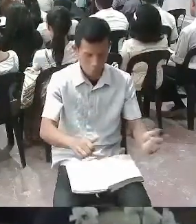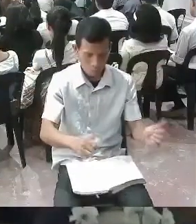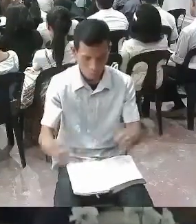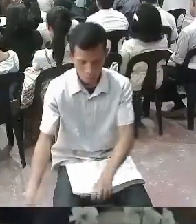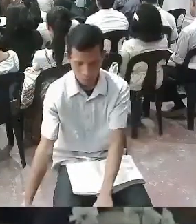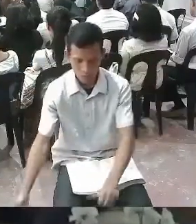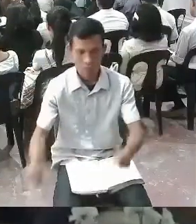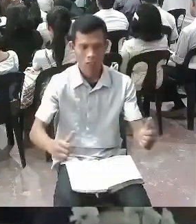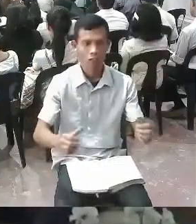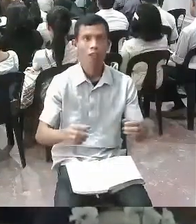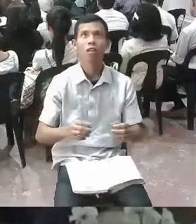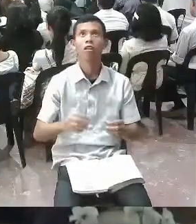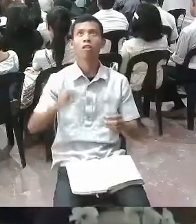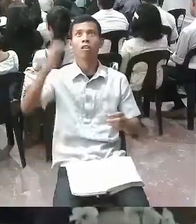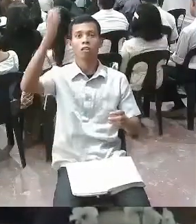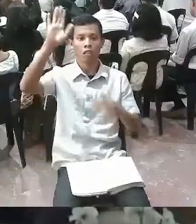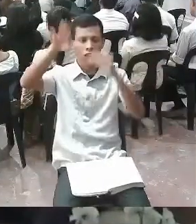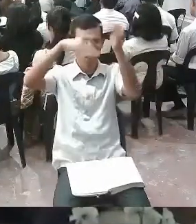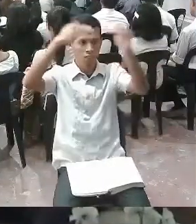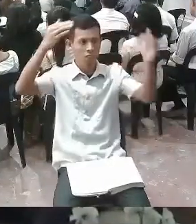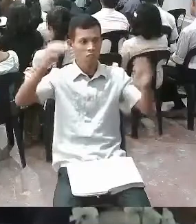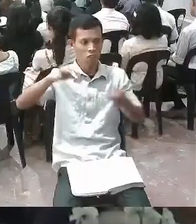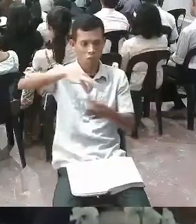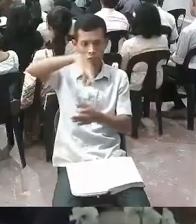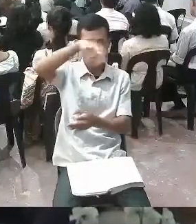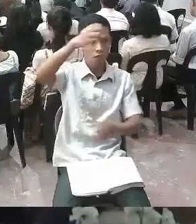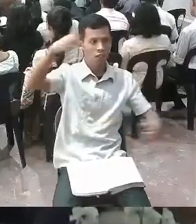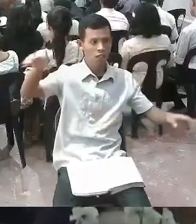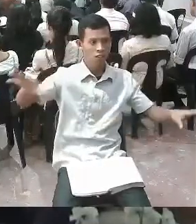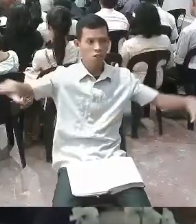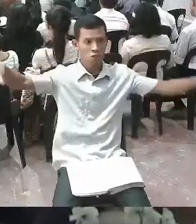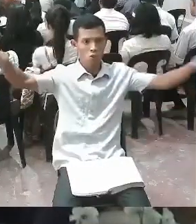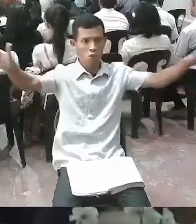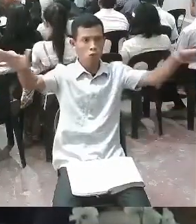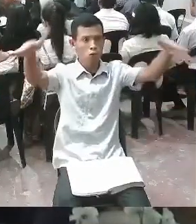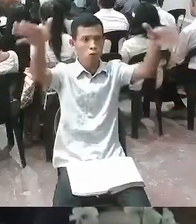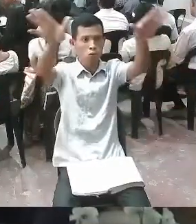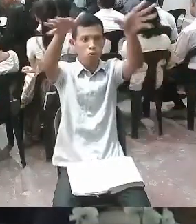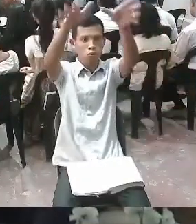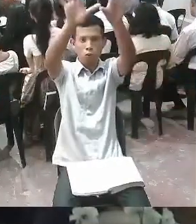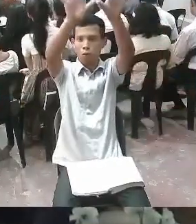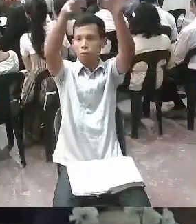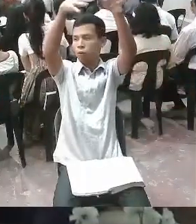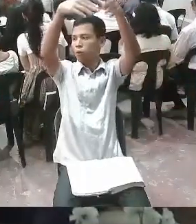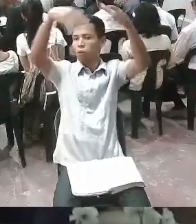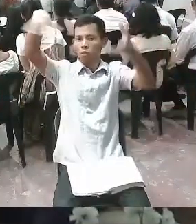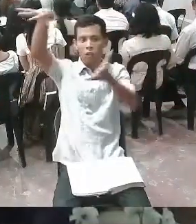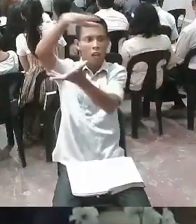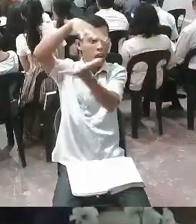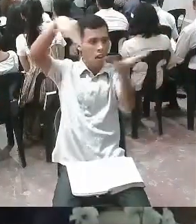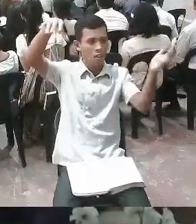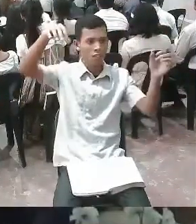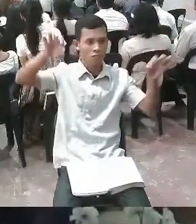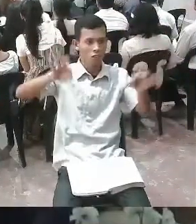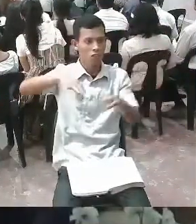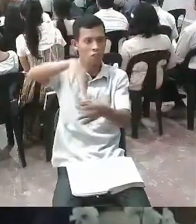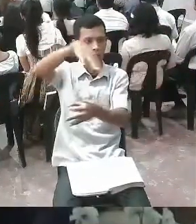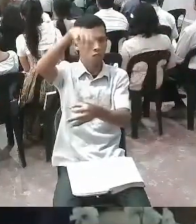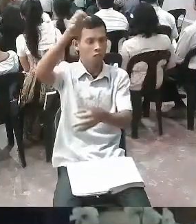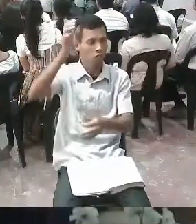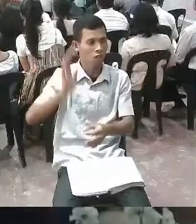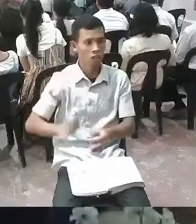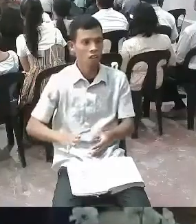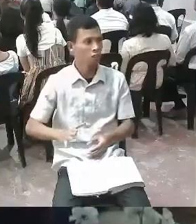of God descended like a dove when Jesus came up out of the water. And